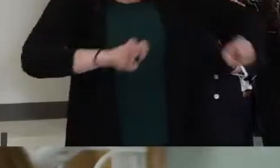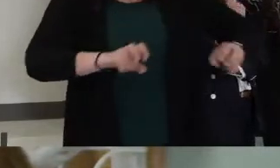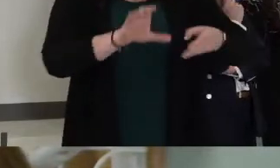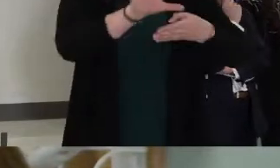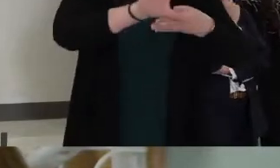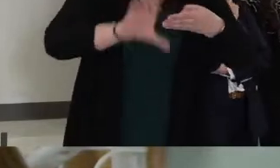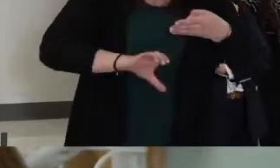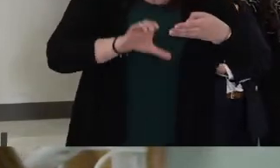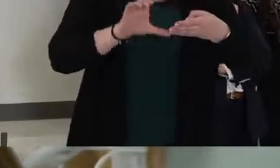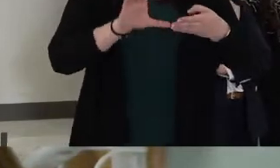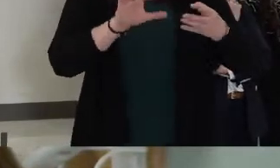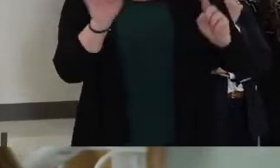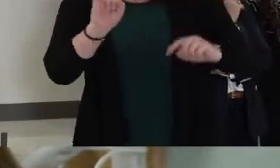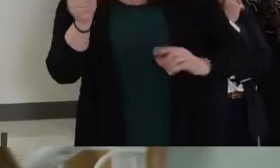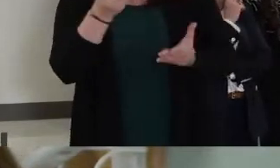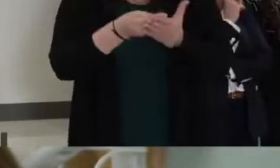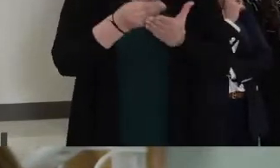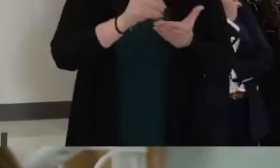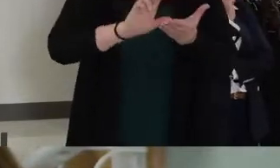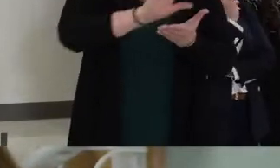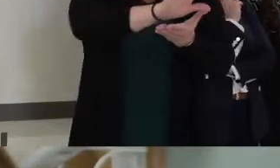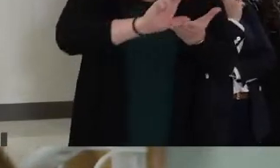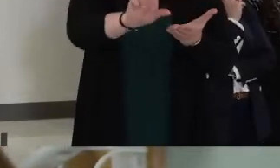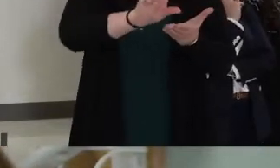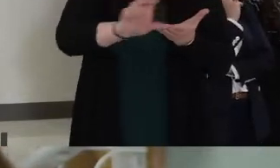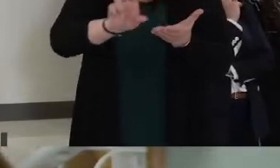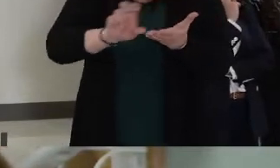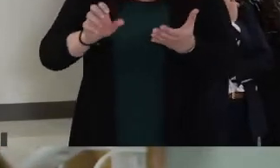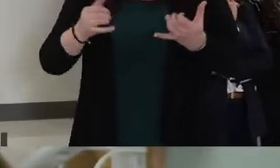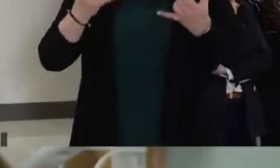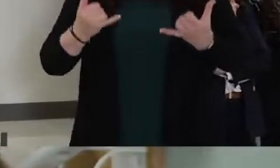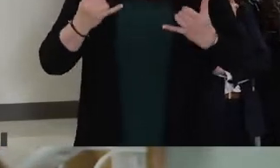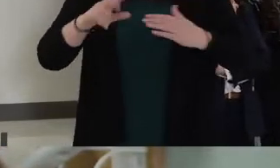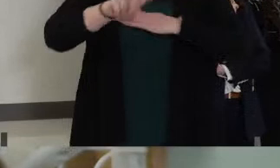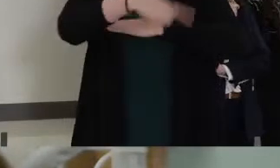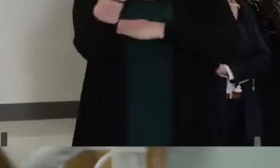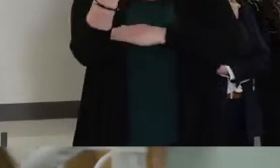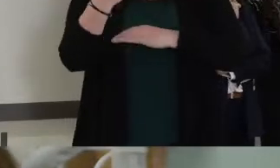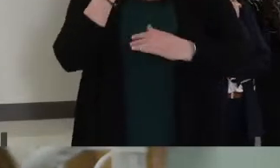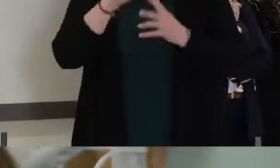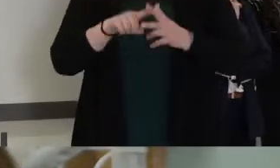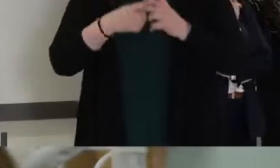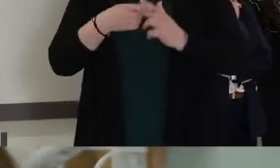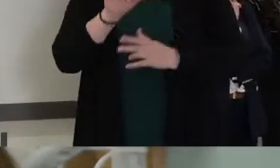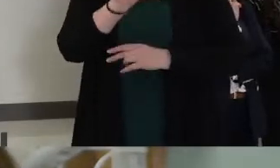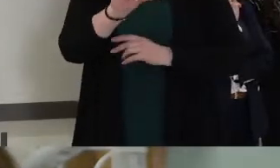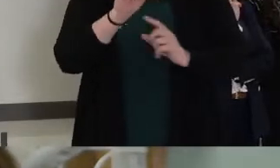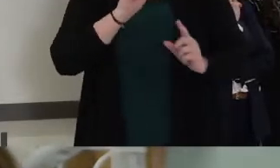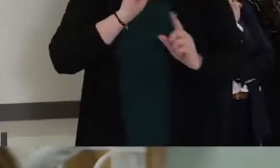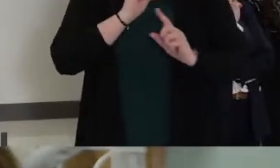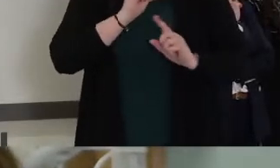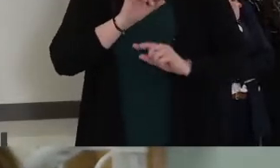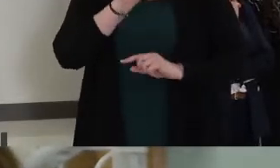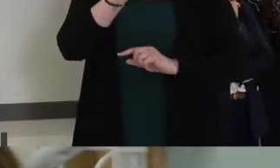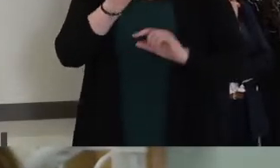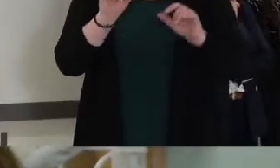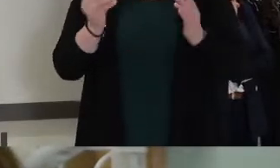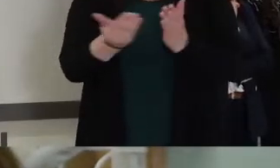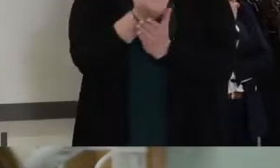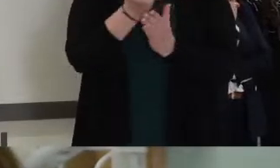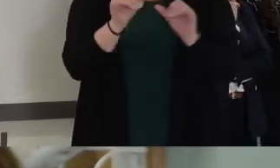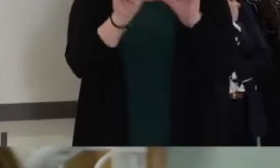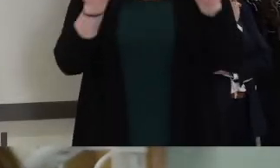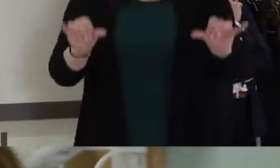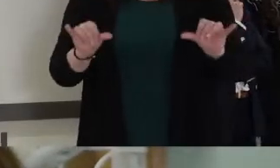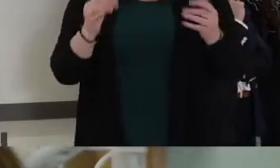for those dollars. Today is that start of that conversation a little differently. So if what we want to do is